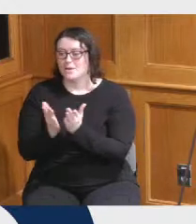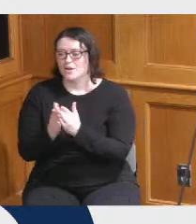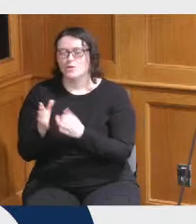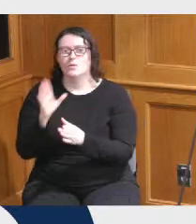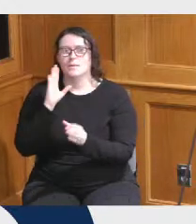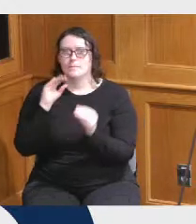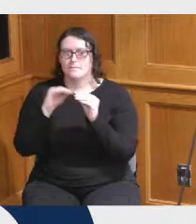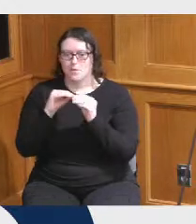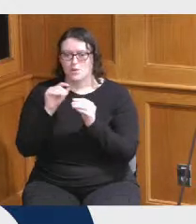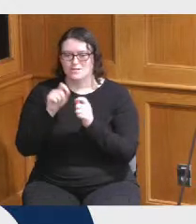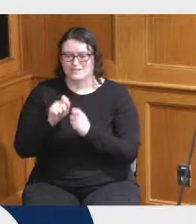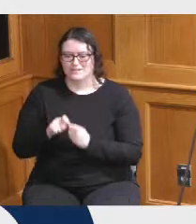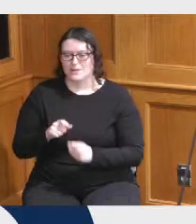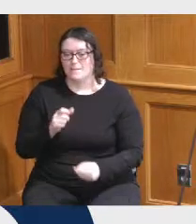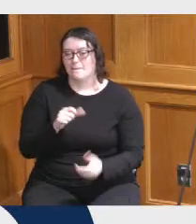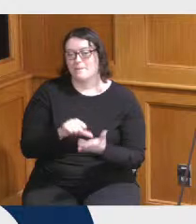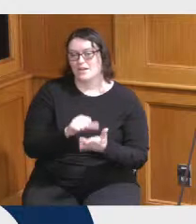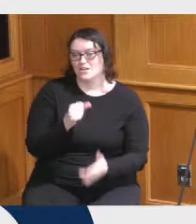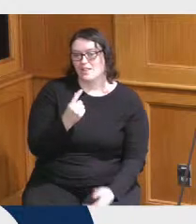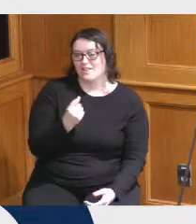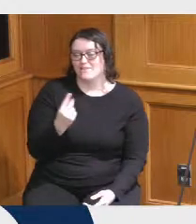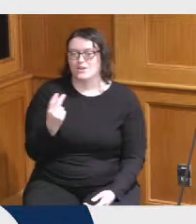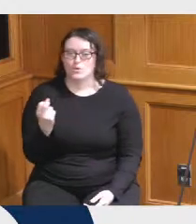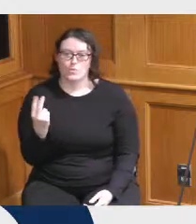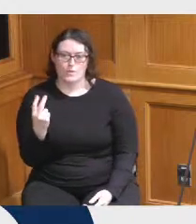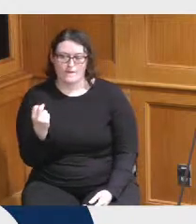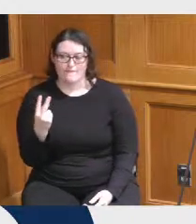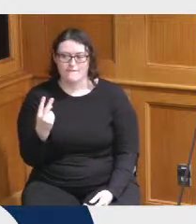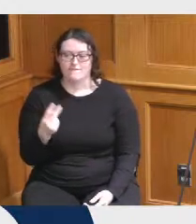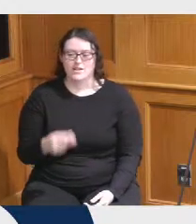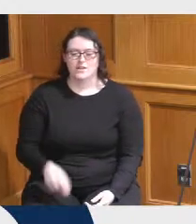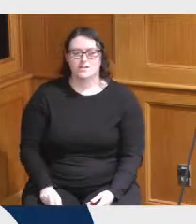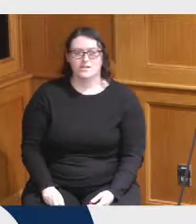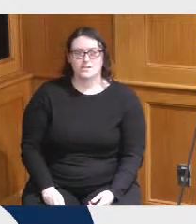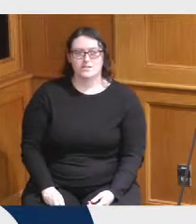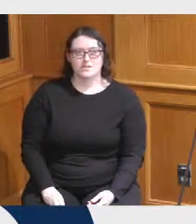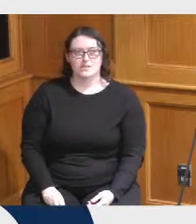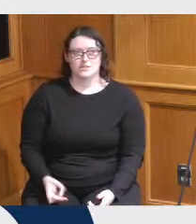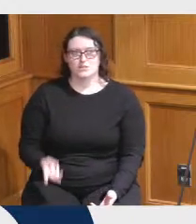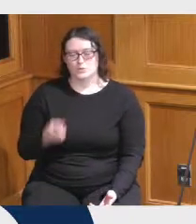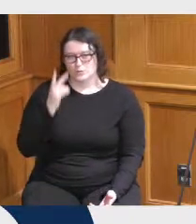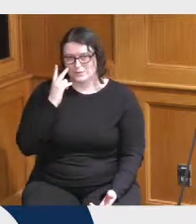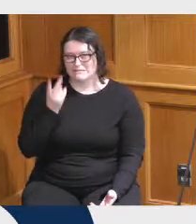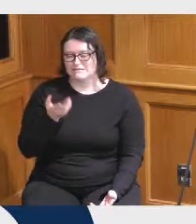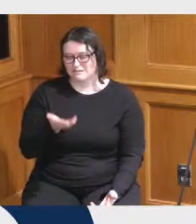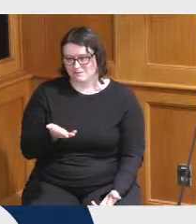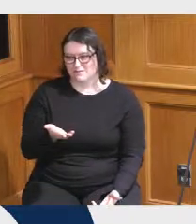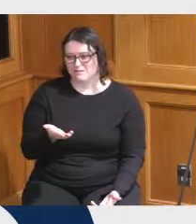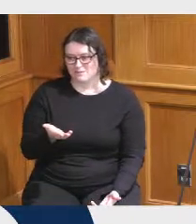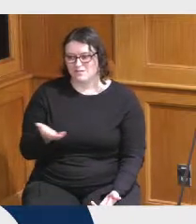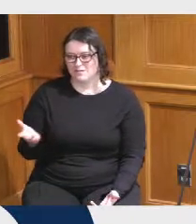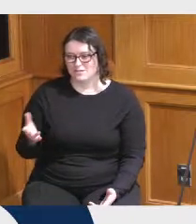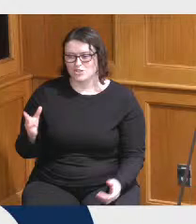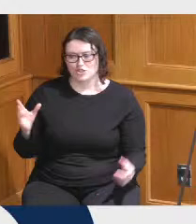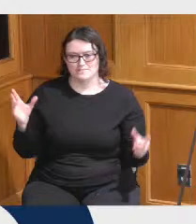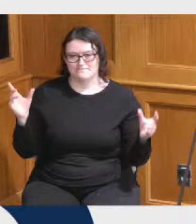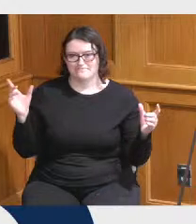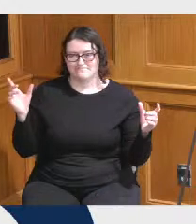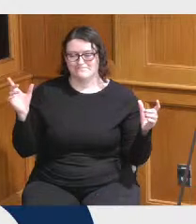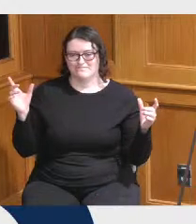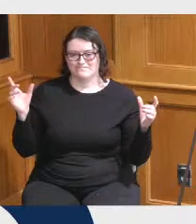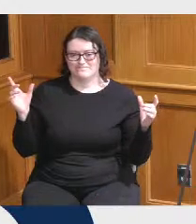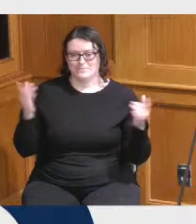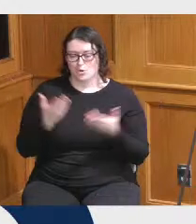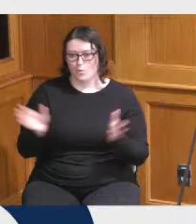detail on pages 11 and 12. This, as you can see, is a snapshot of the